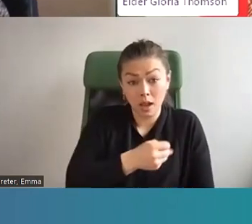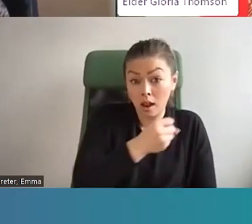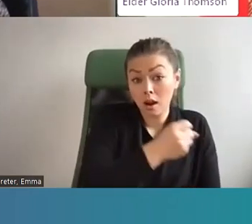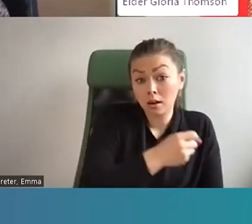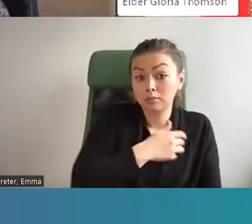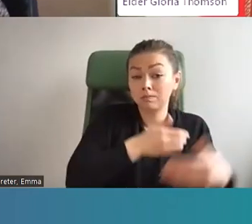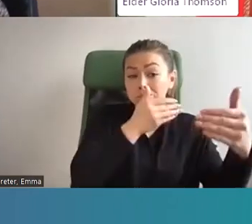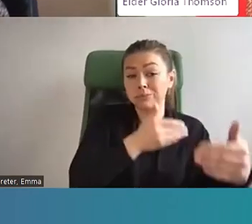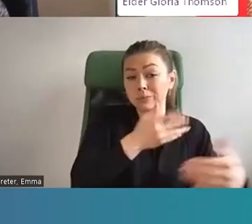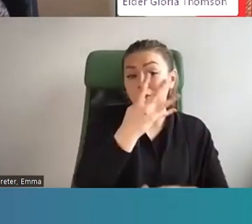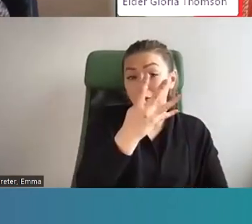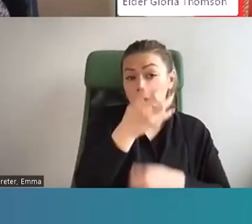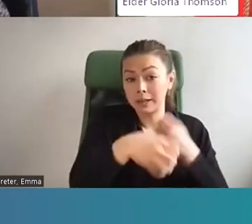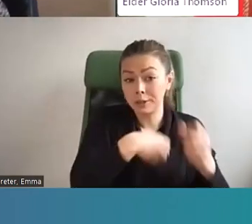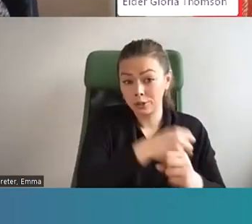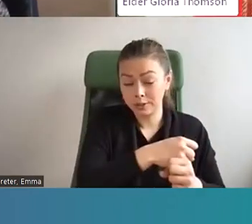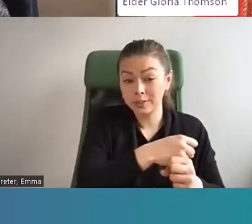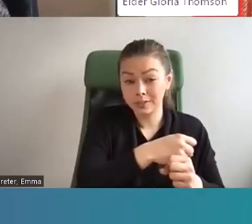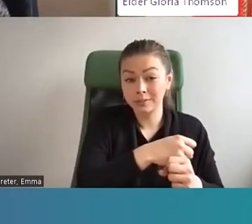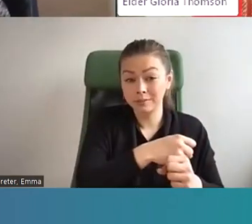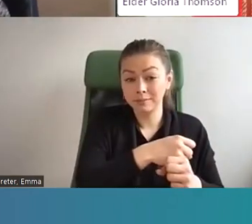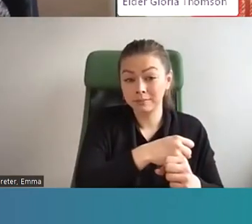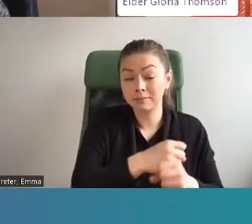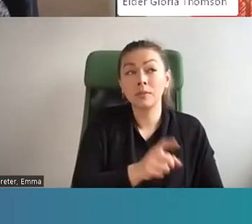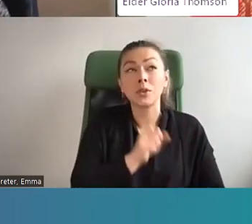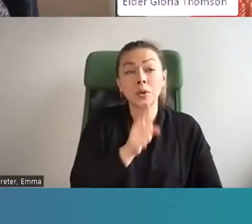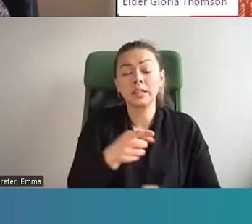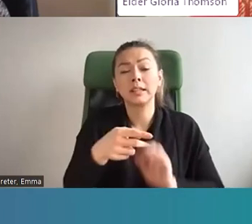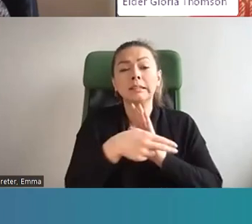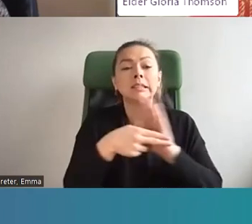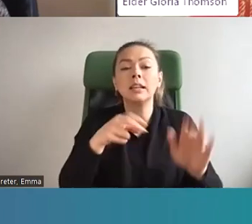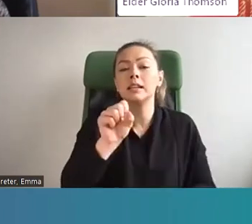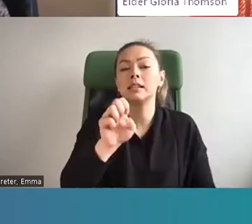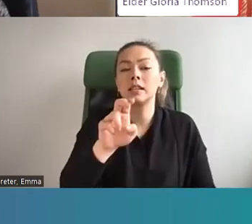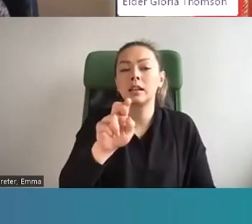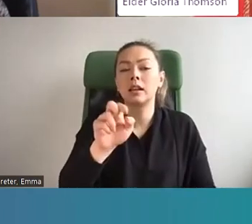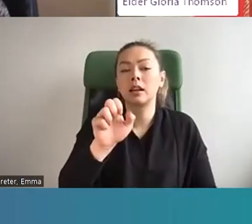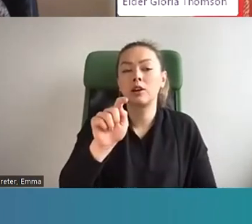and which is another way of calling us elder.